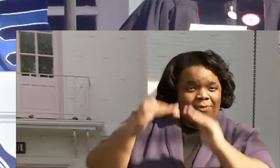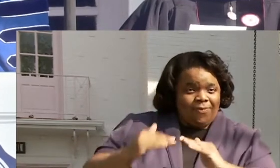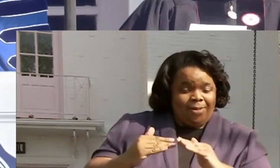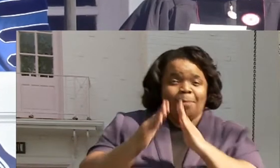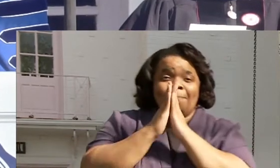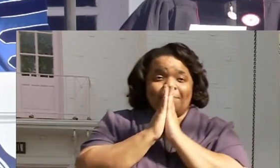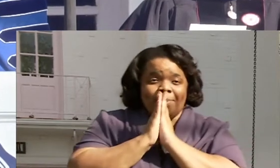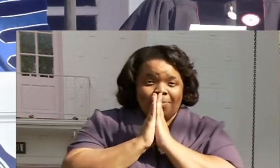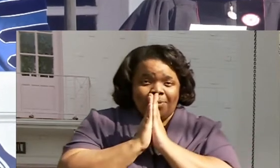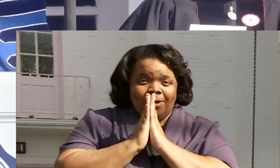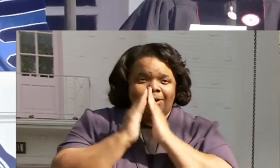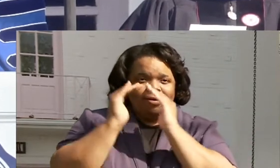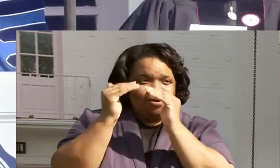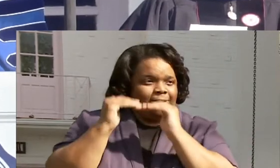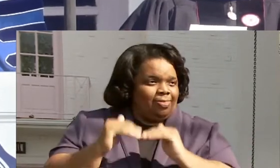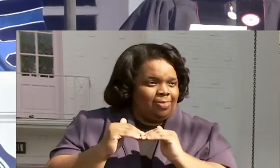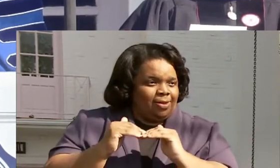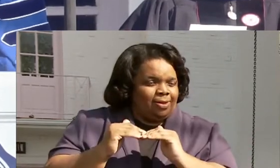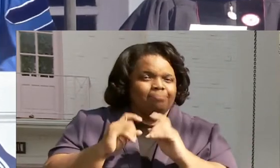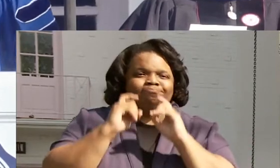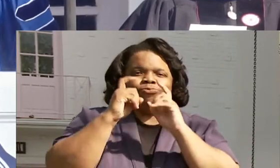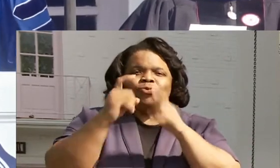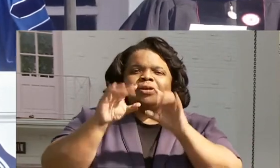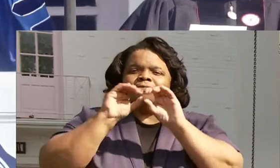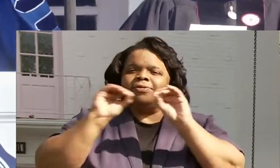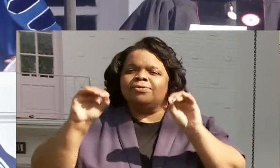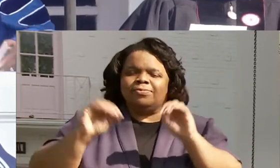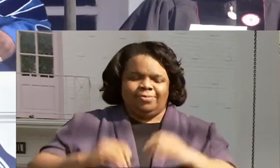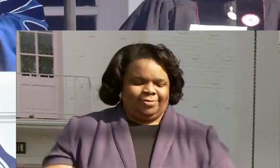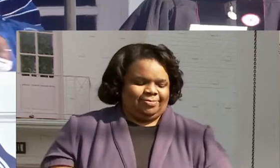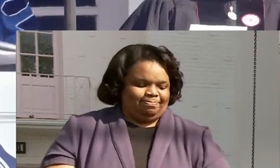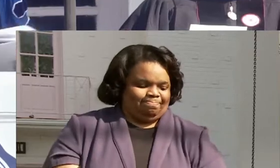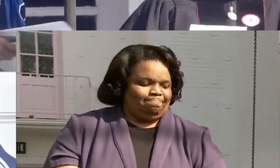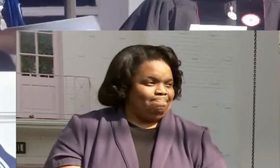Brisbane, and then we'll do our conferral of degrees.